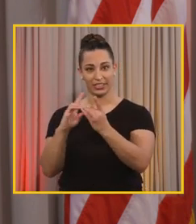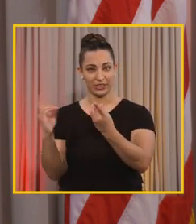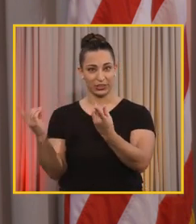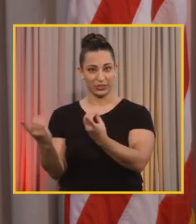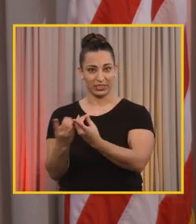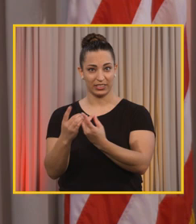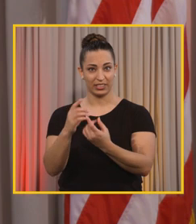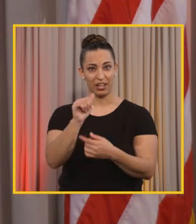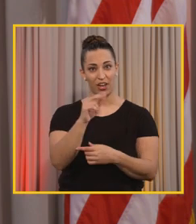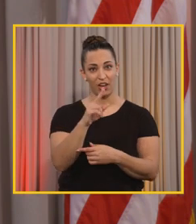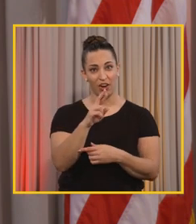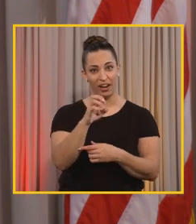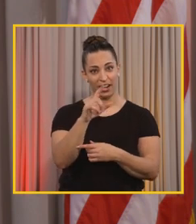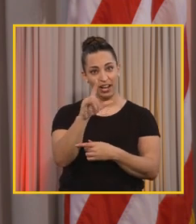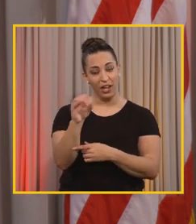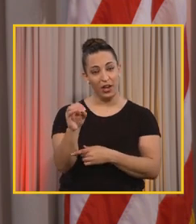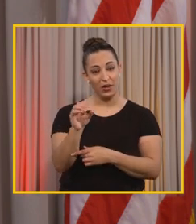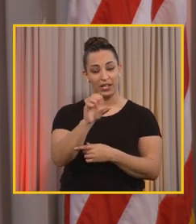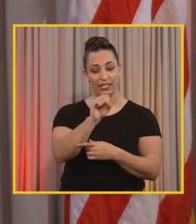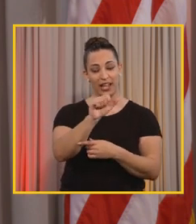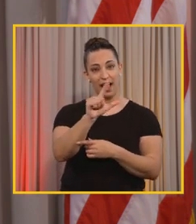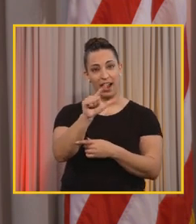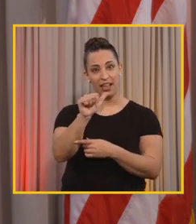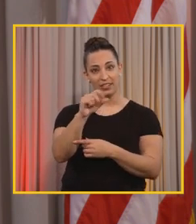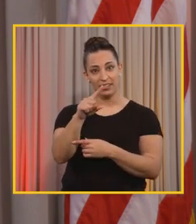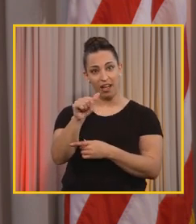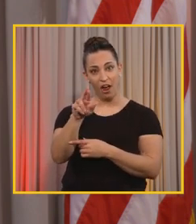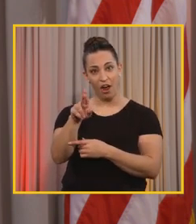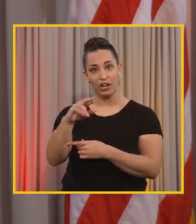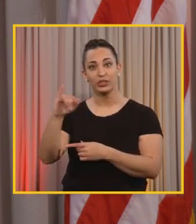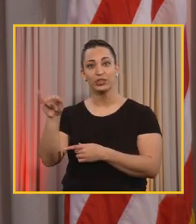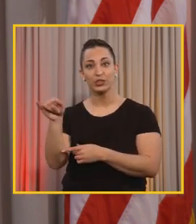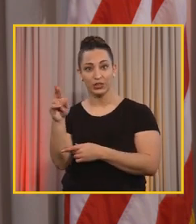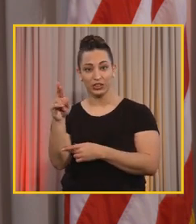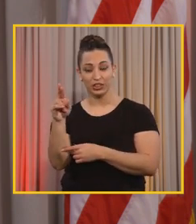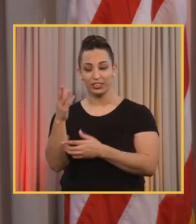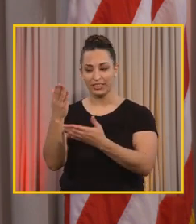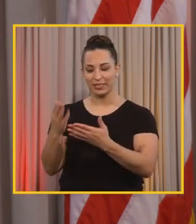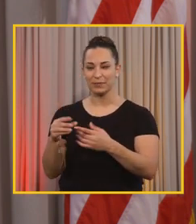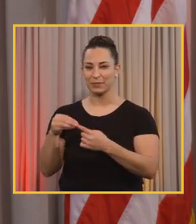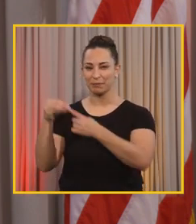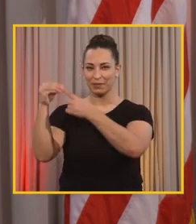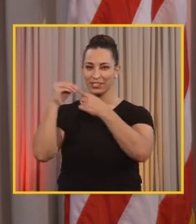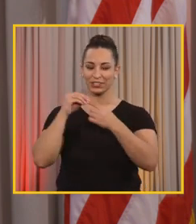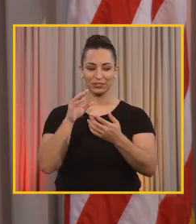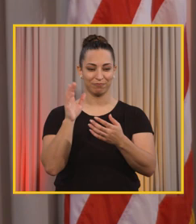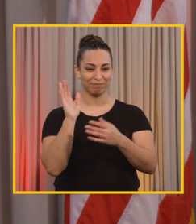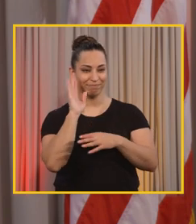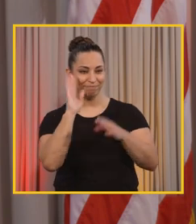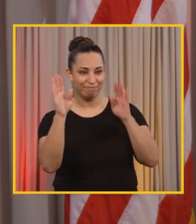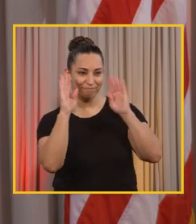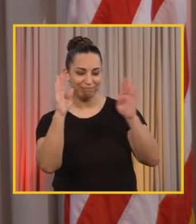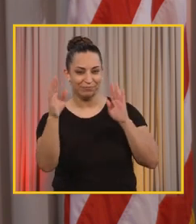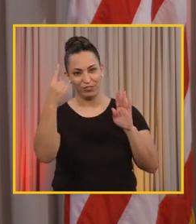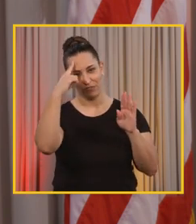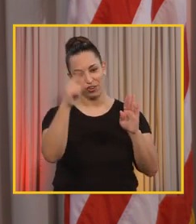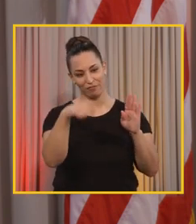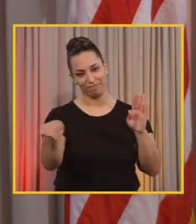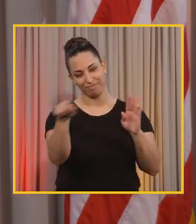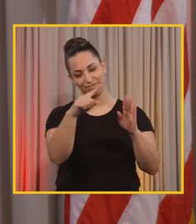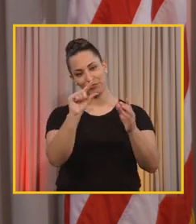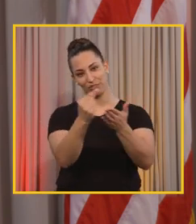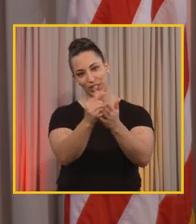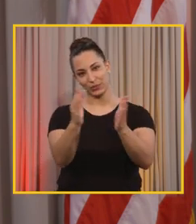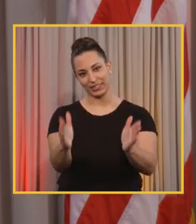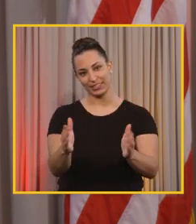Hartnell Community College District, Aurelio Salazar Jr., who has a special